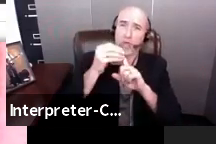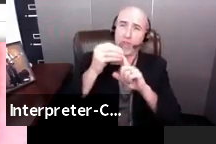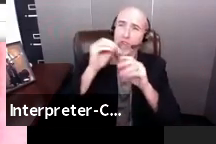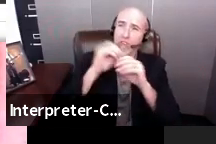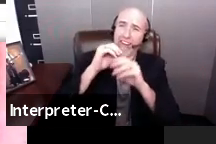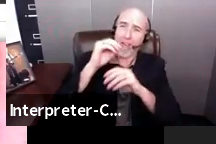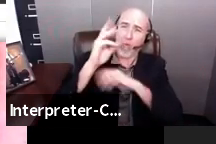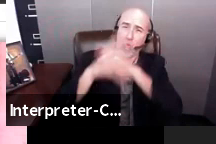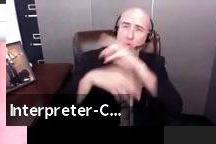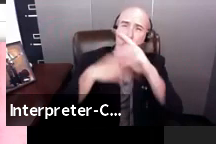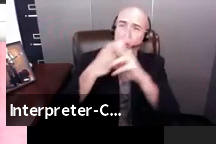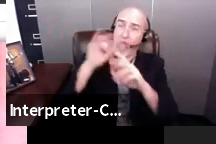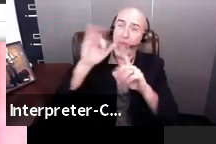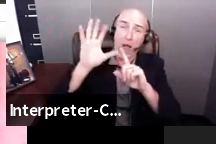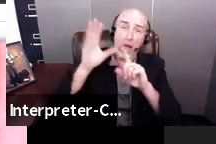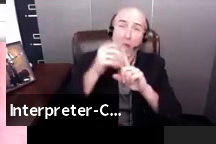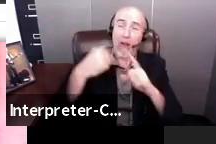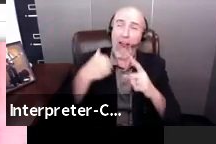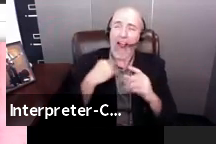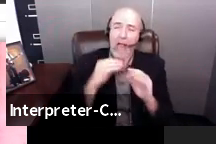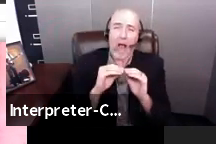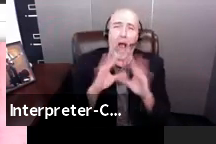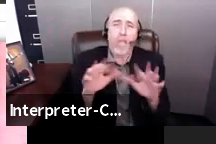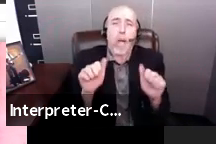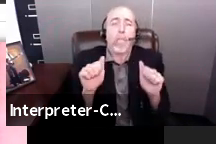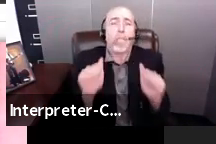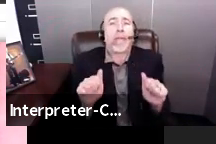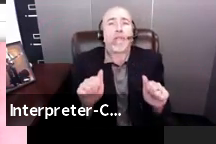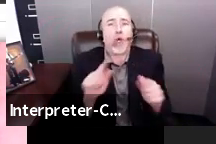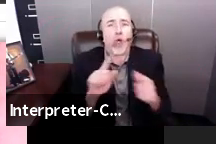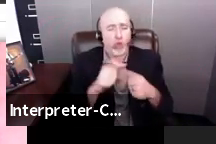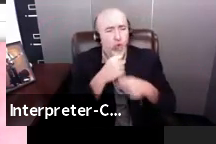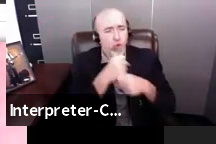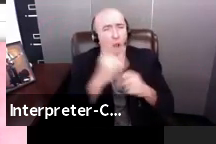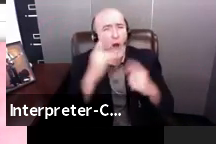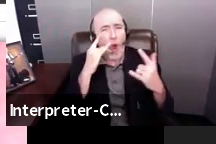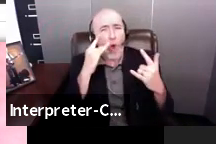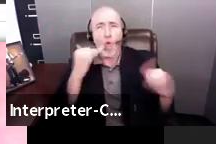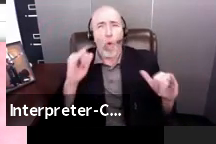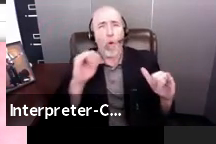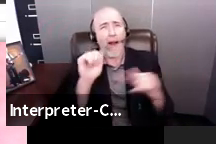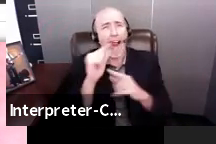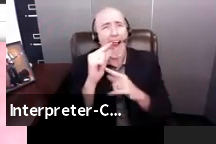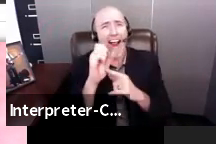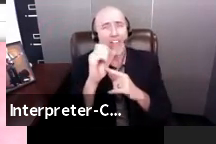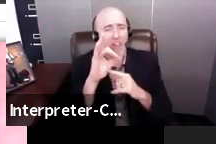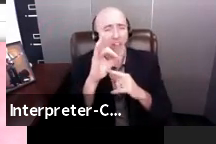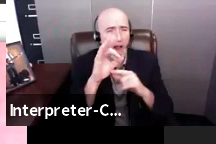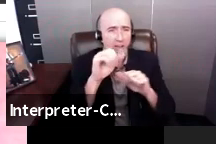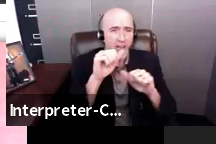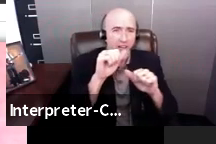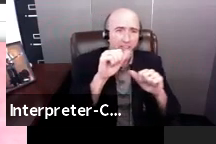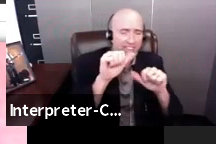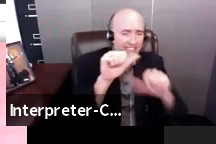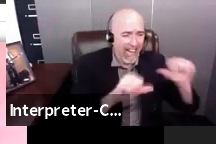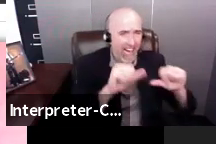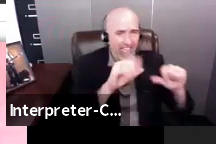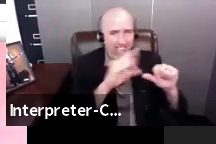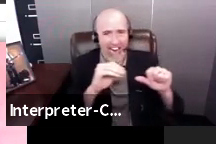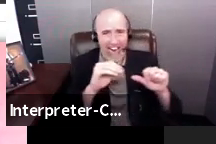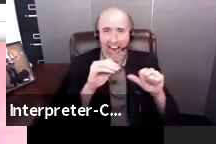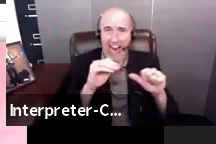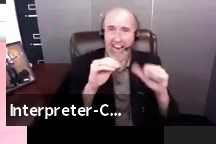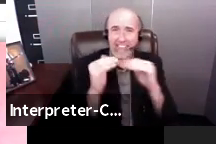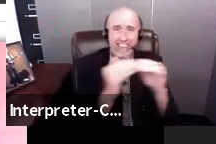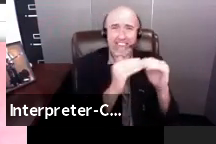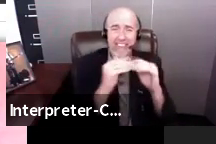a culture which has the obvious potential to create a golden age of science and democracy dedicated